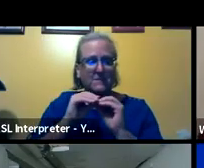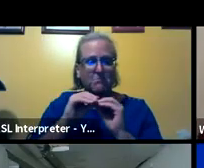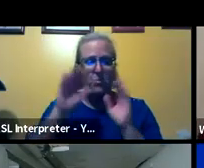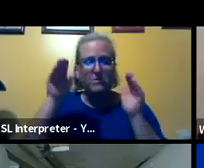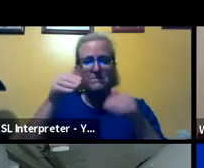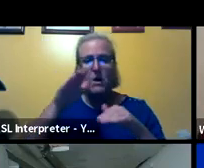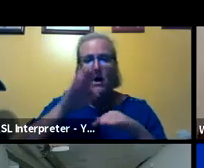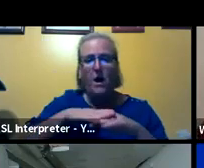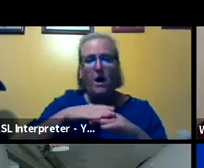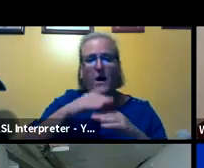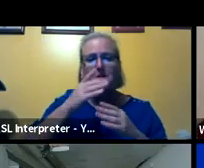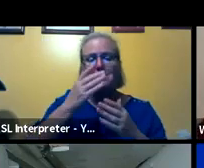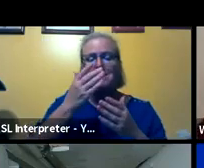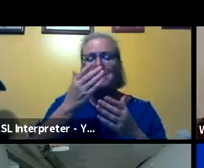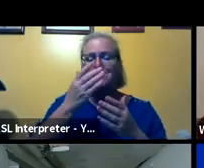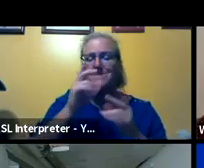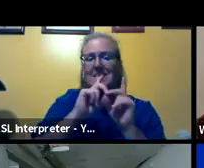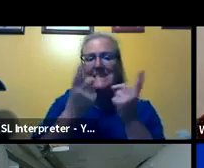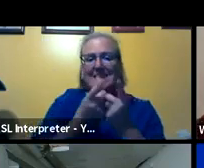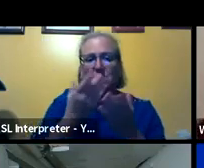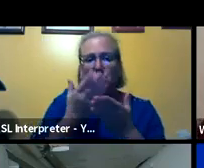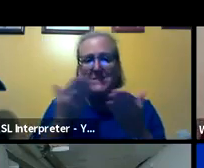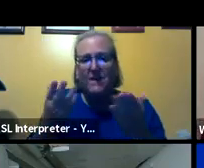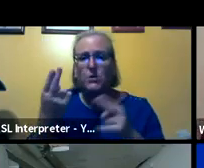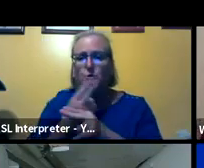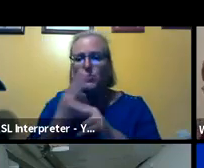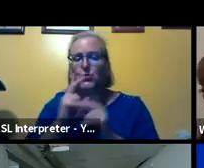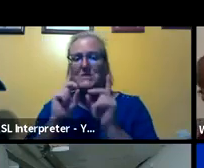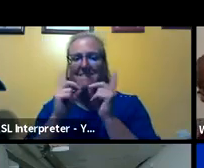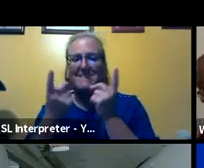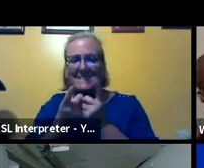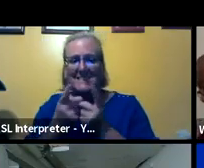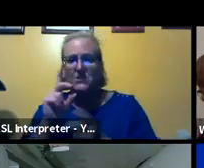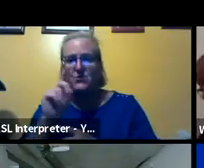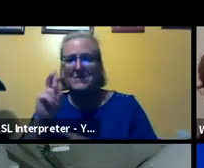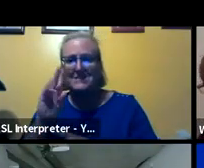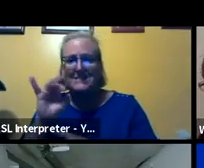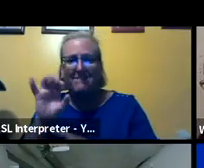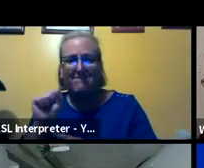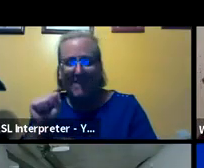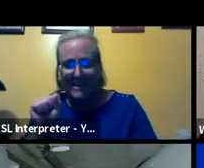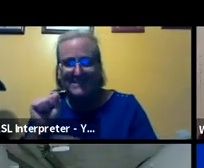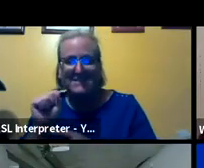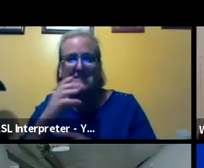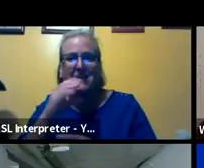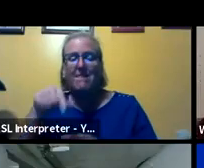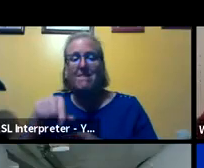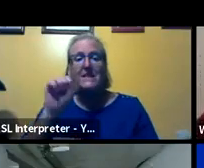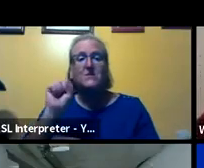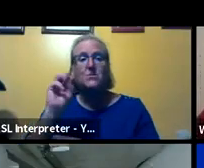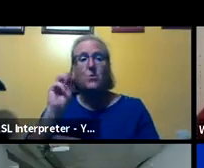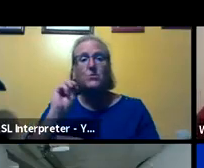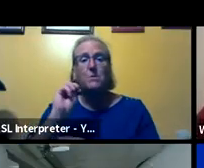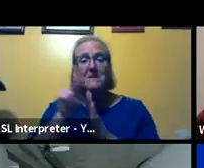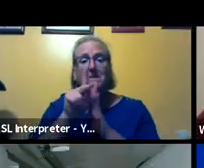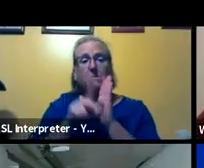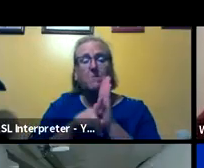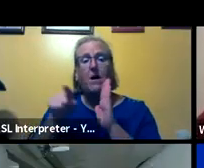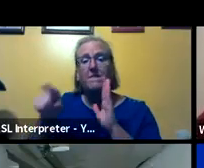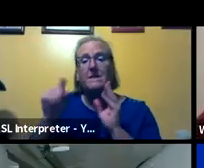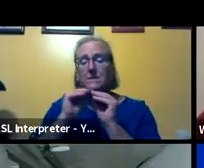district devices and using the district networks when you're using your devices. This social media policy is